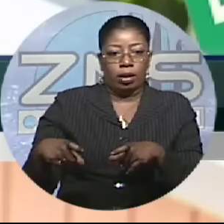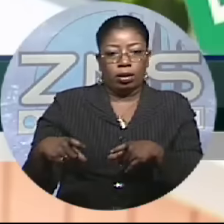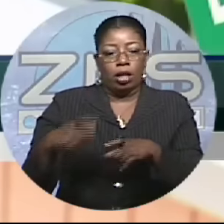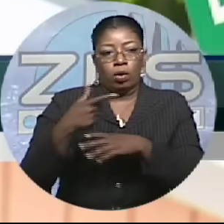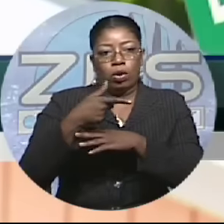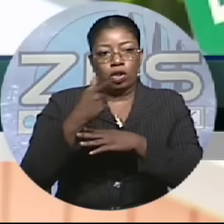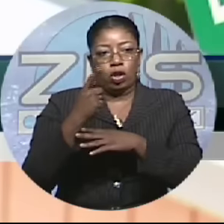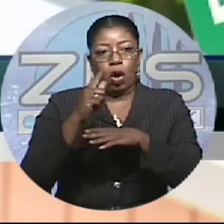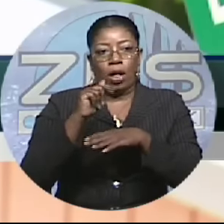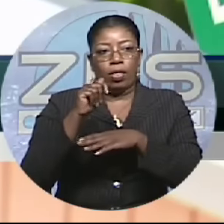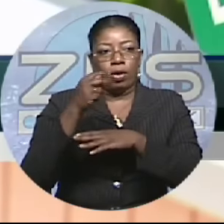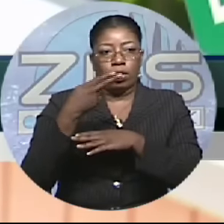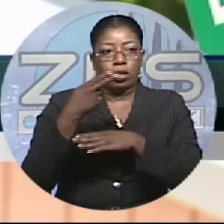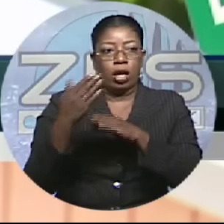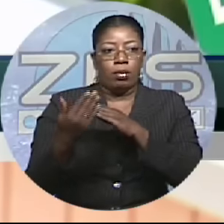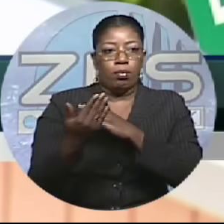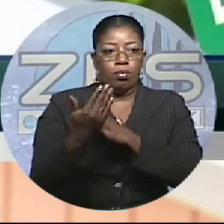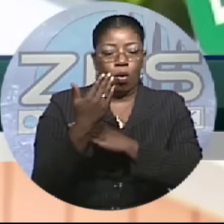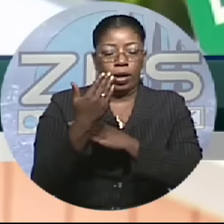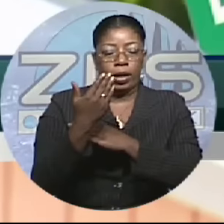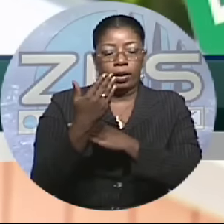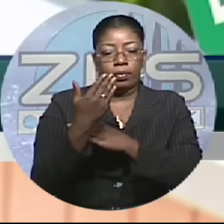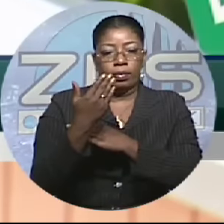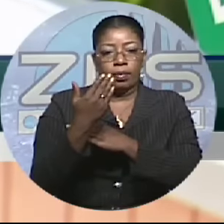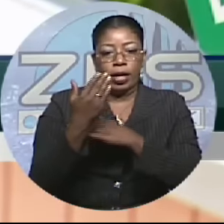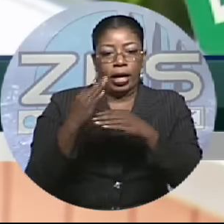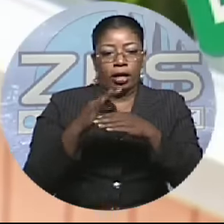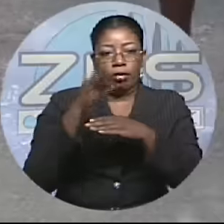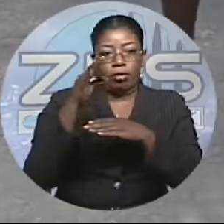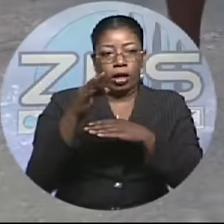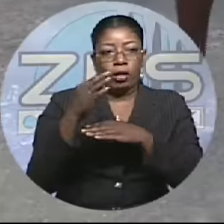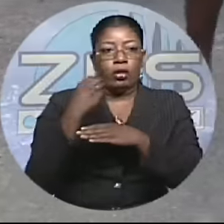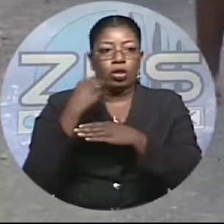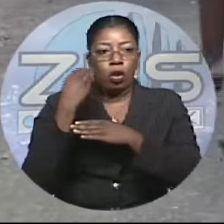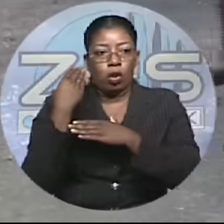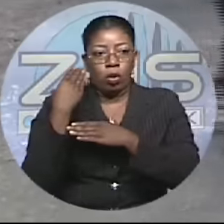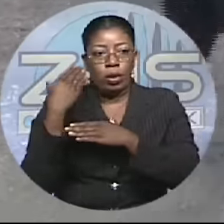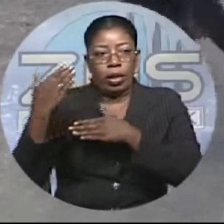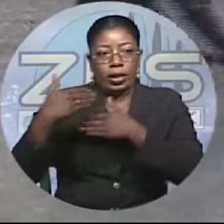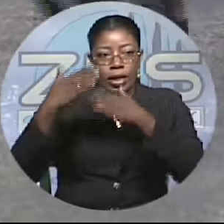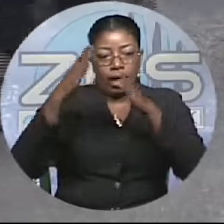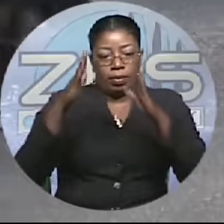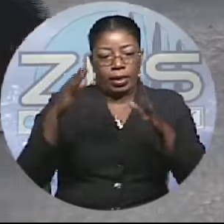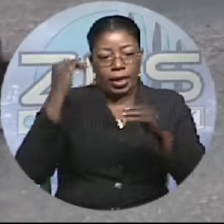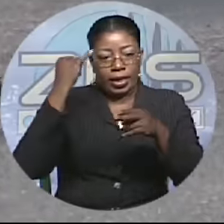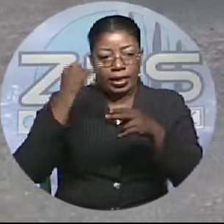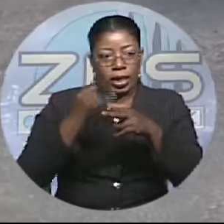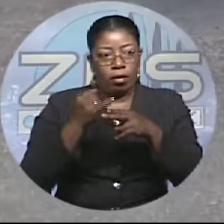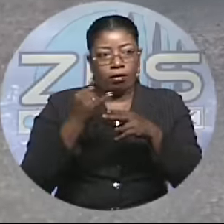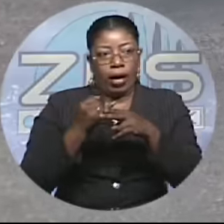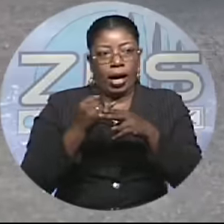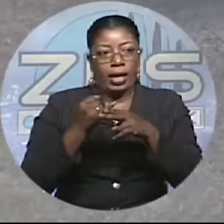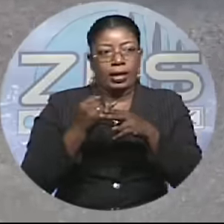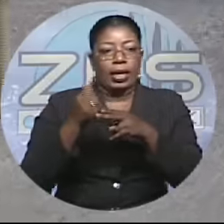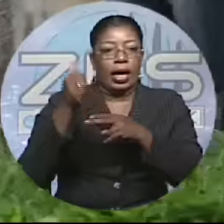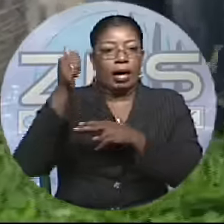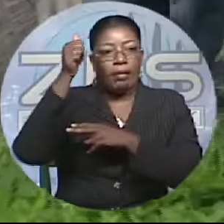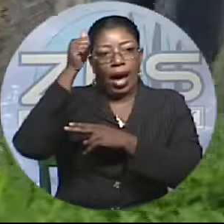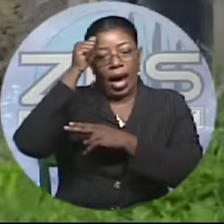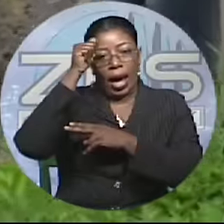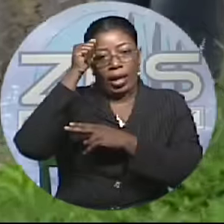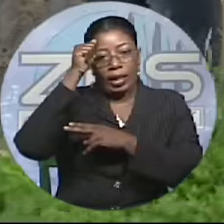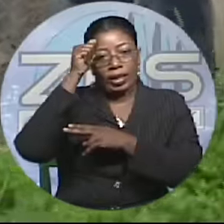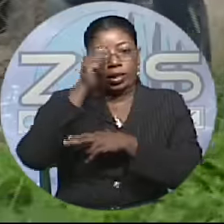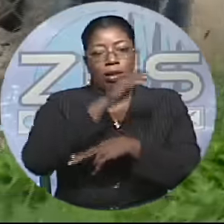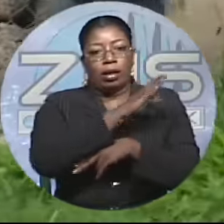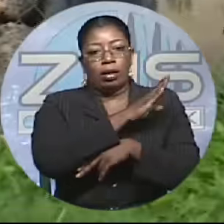morning right outside of his doorsteps on Burial Ground Corner. Neighbors identified the victim as Arlington Butler.